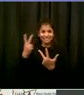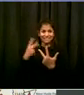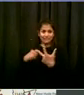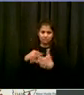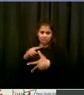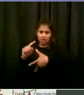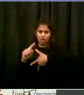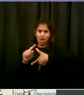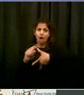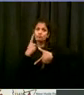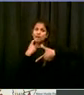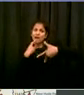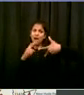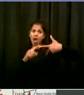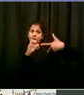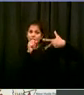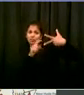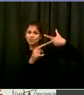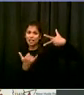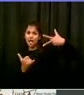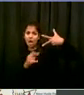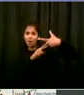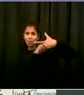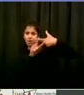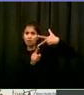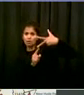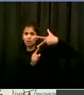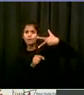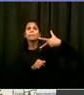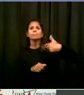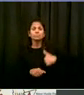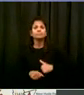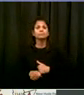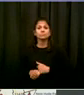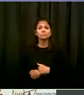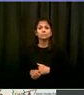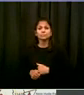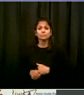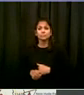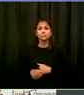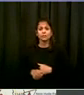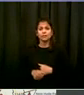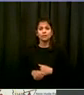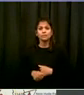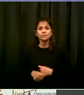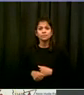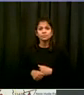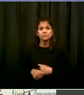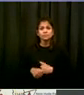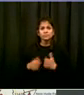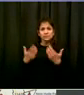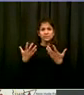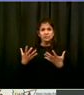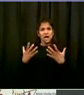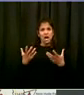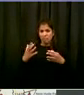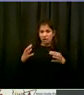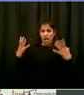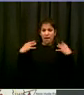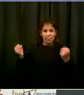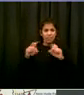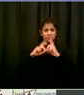we remain concerned about, Crown Heights and Williamsburg in Brooklyn. So our health department continues to monitor those situations very